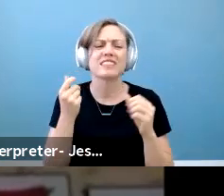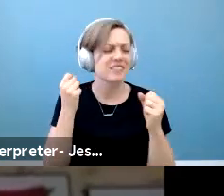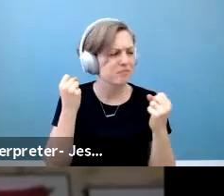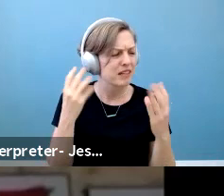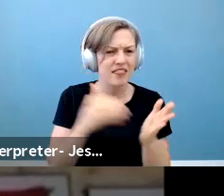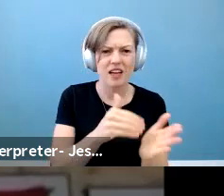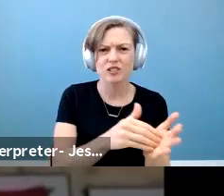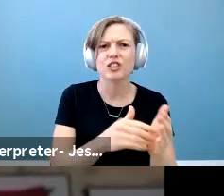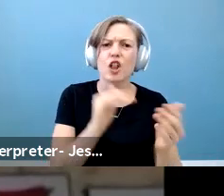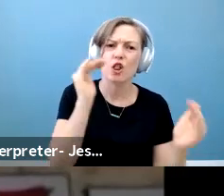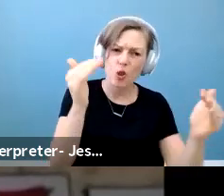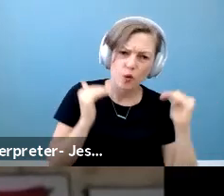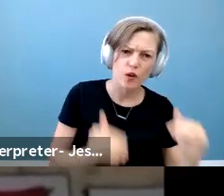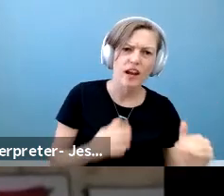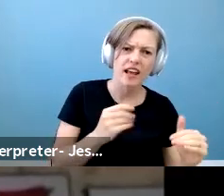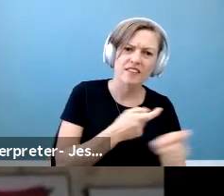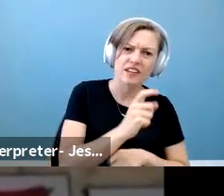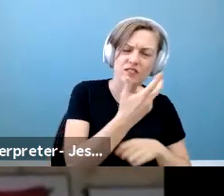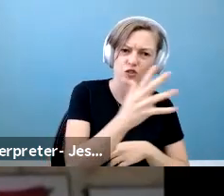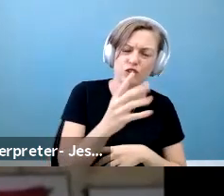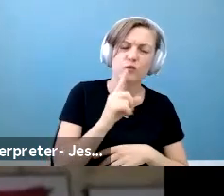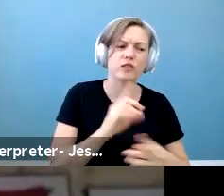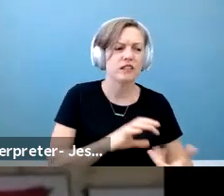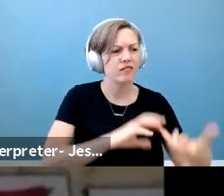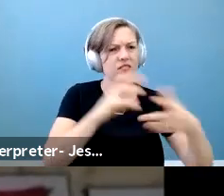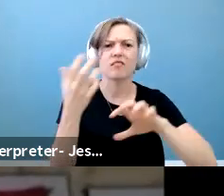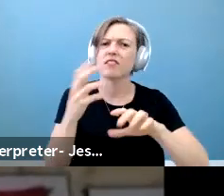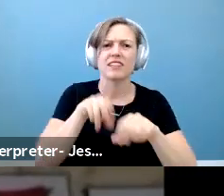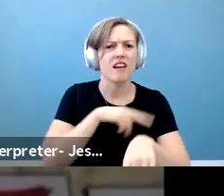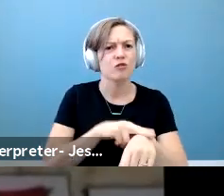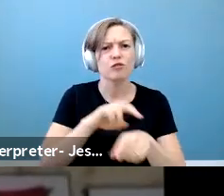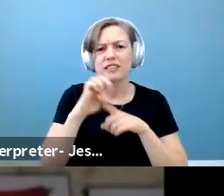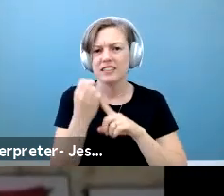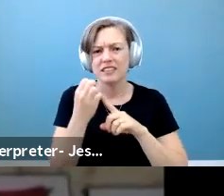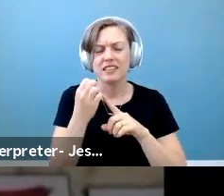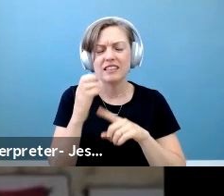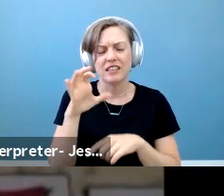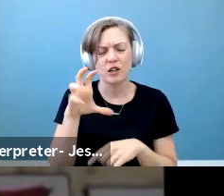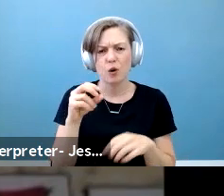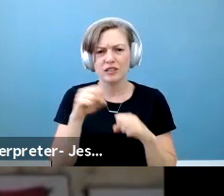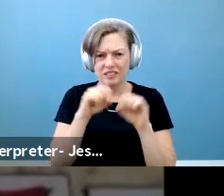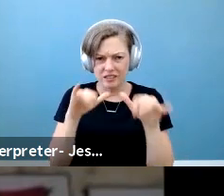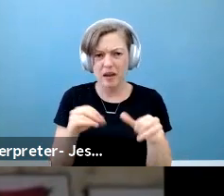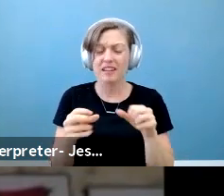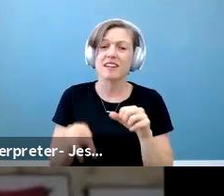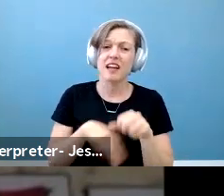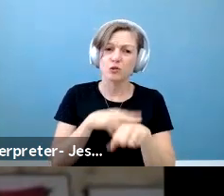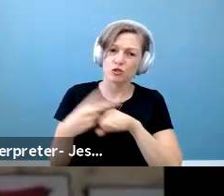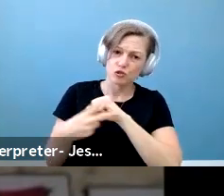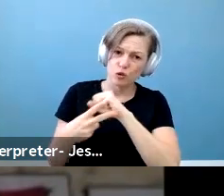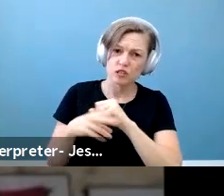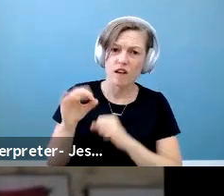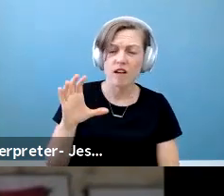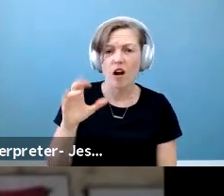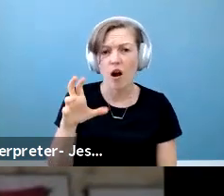low-grade and defective trees is disrupting a natural ecosystem and the natural storage of carbon. This